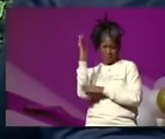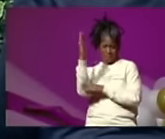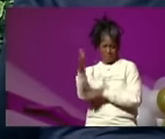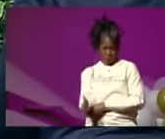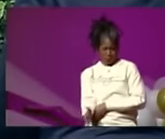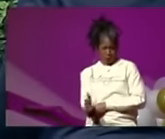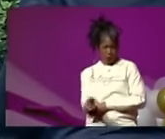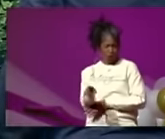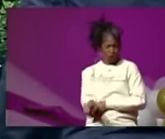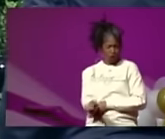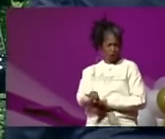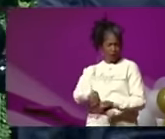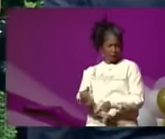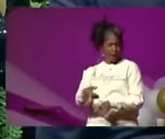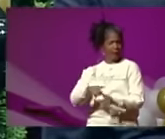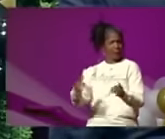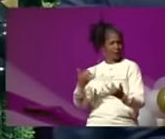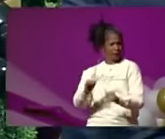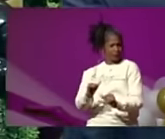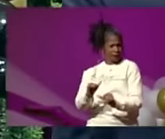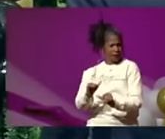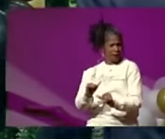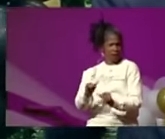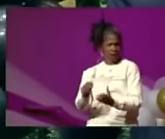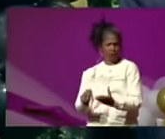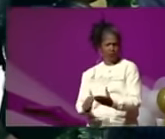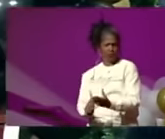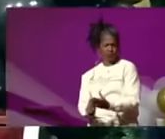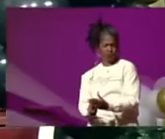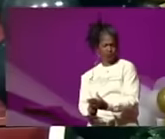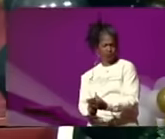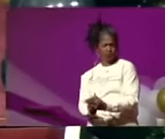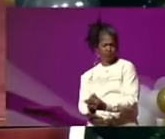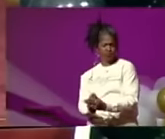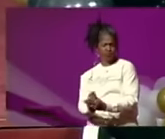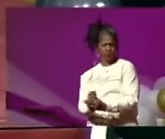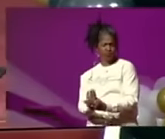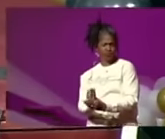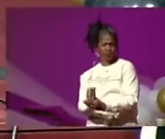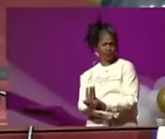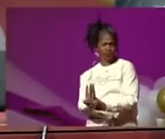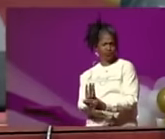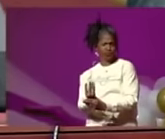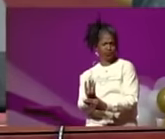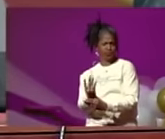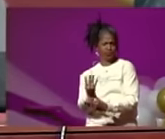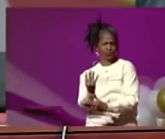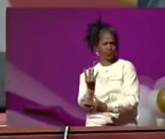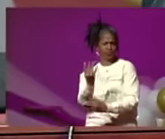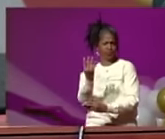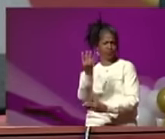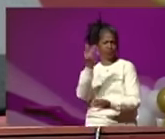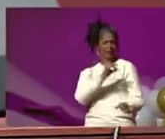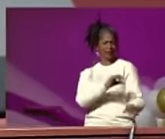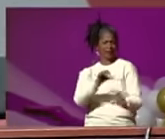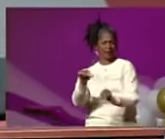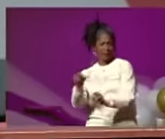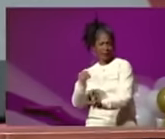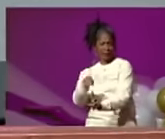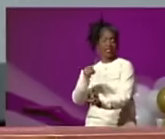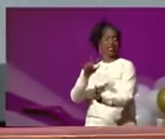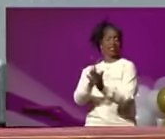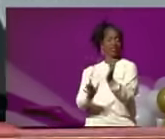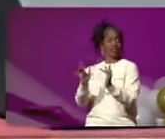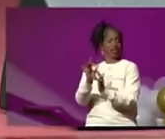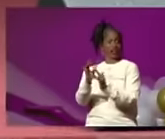Nazarene because it should have been done. It should have been dead, but out of that death came brand new life. Y'all still